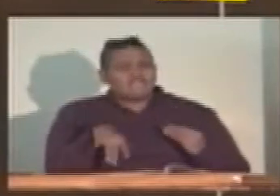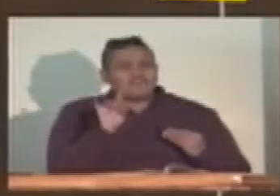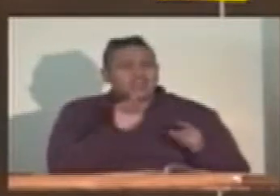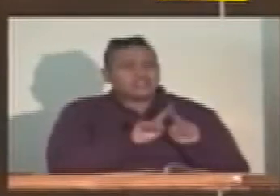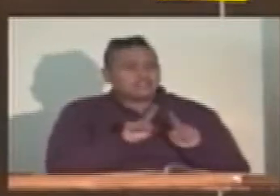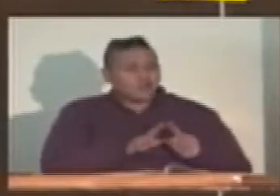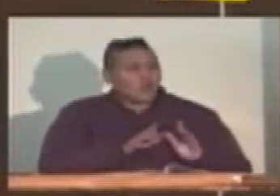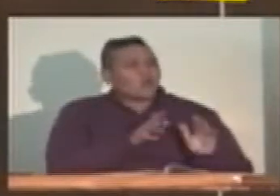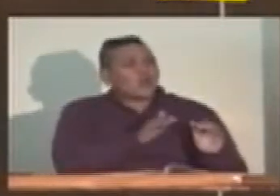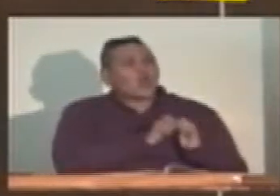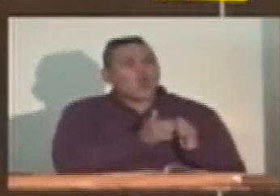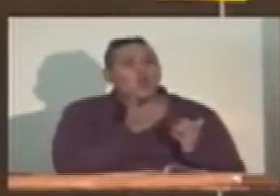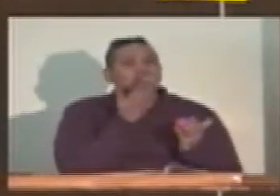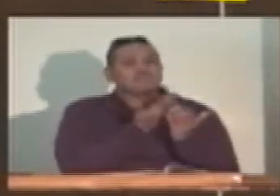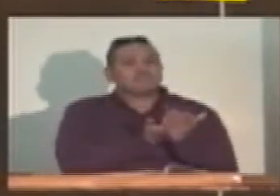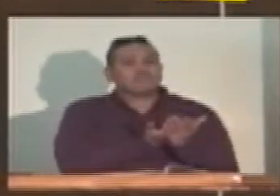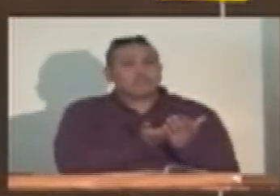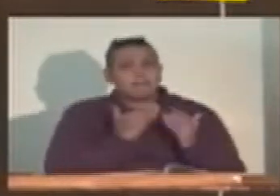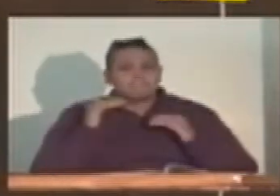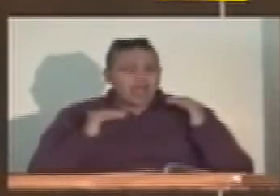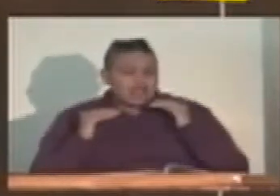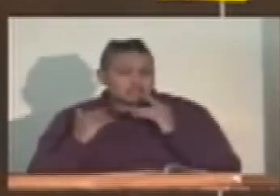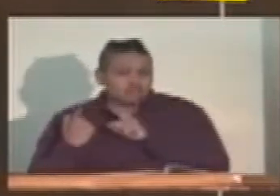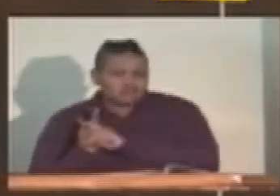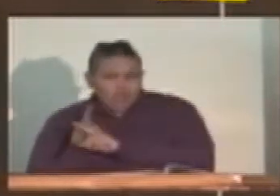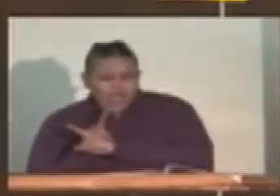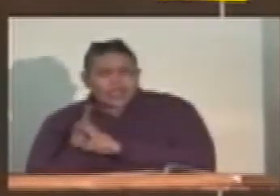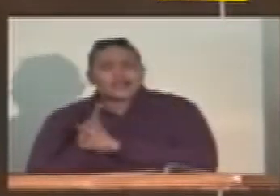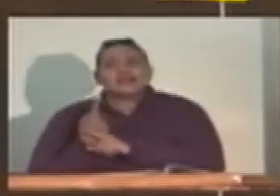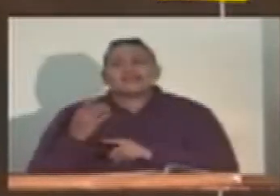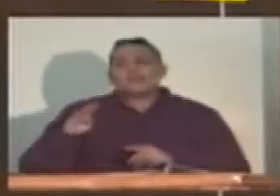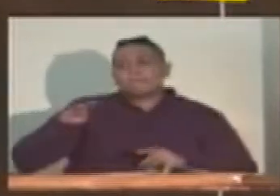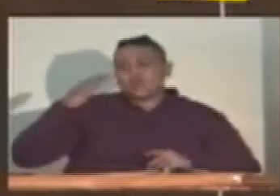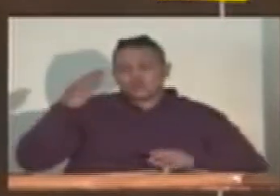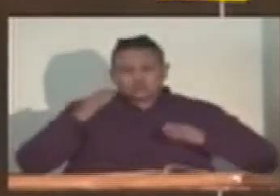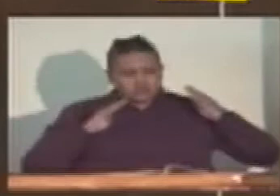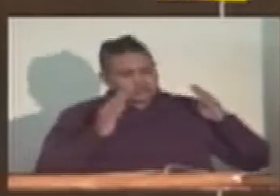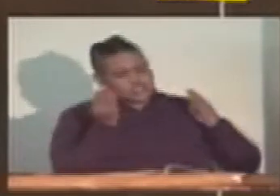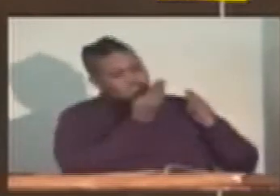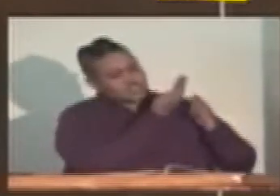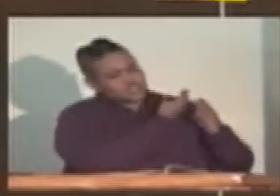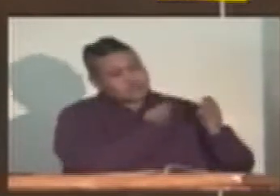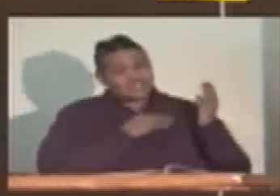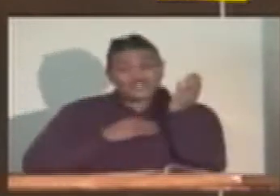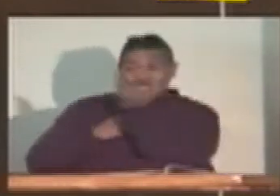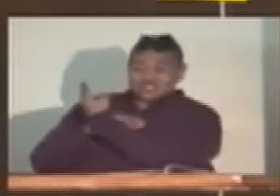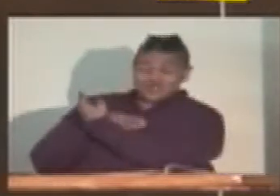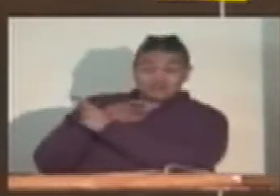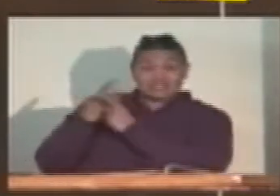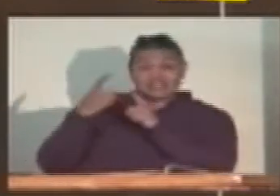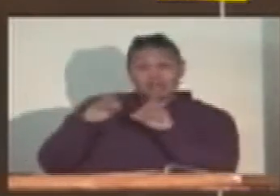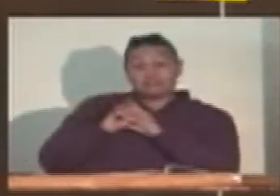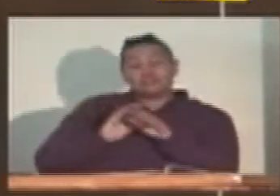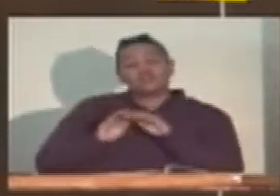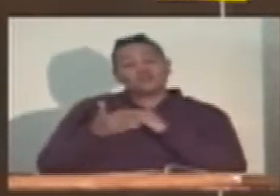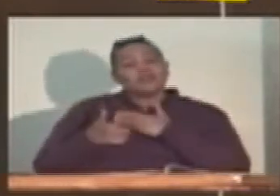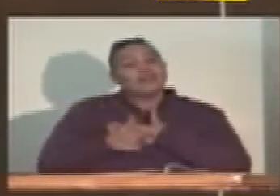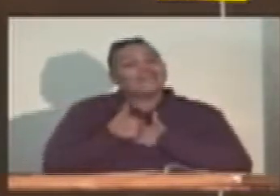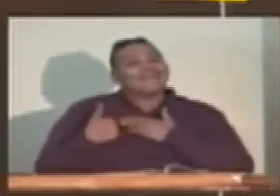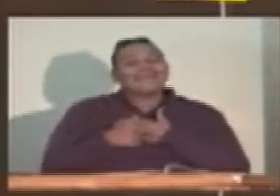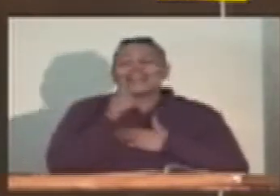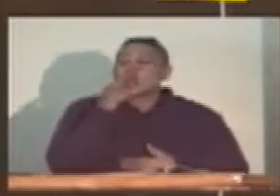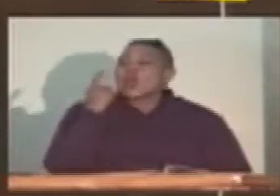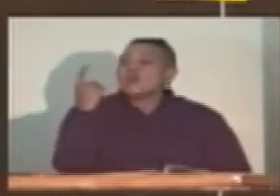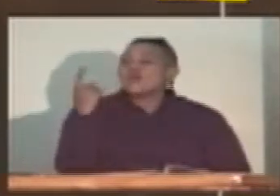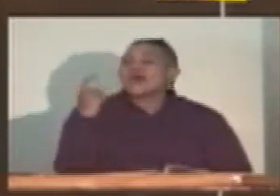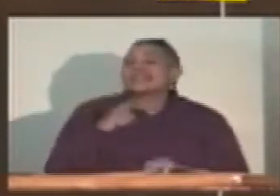to apply the balance, regular routine to the debushing effort across thoroughfares of our island, not just